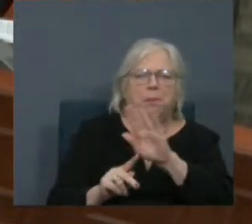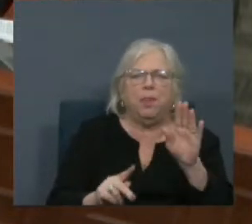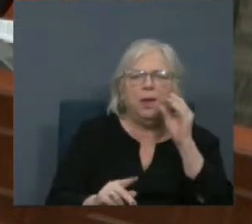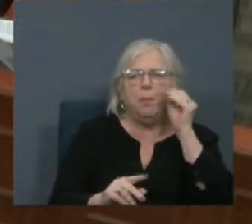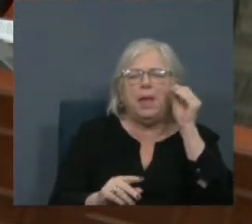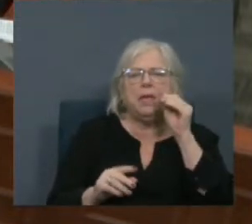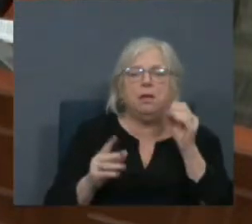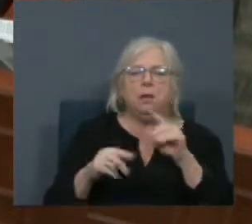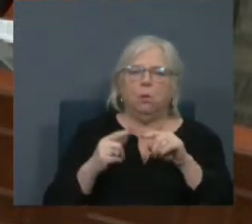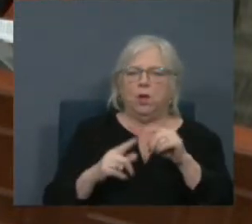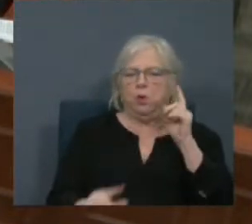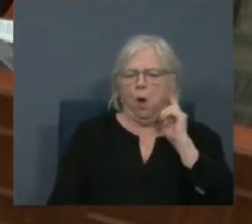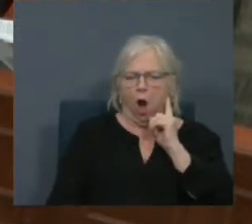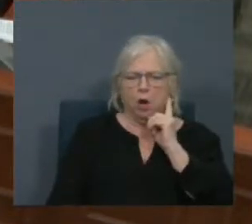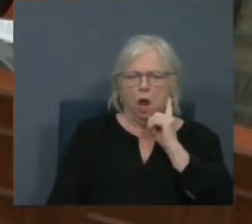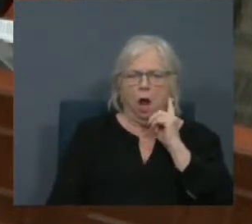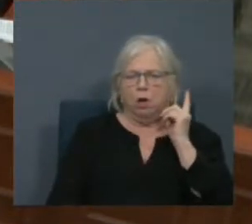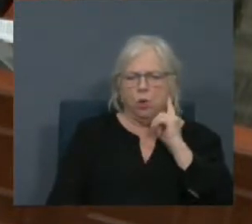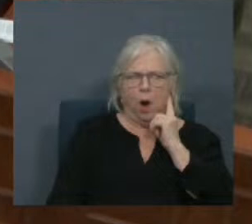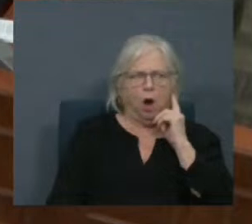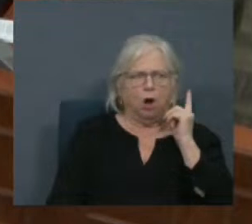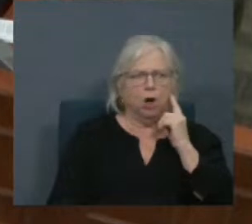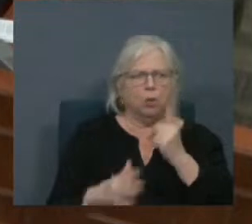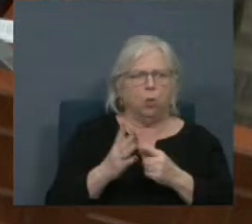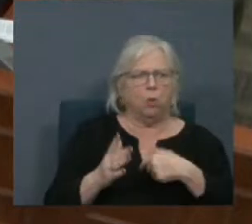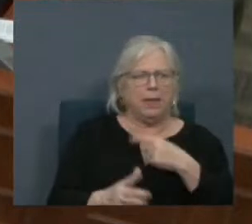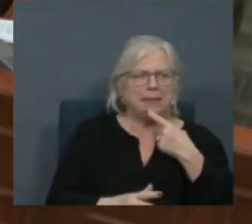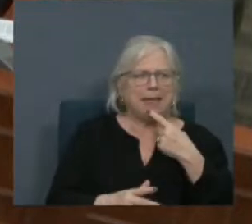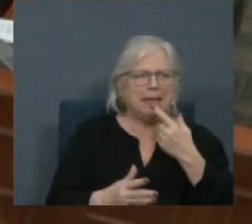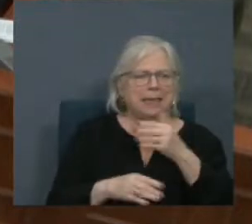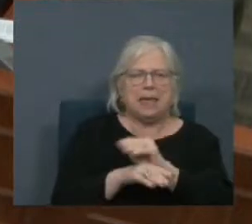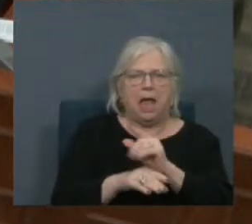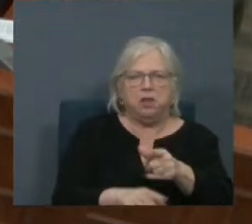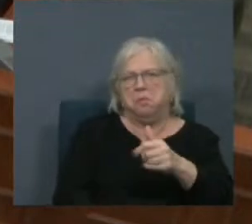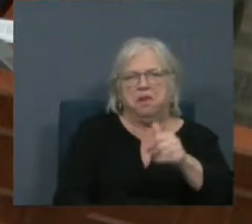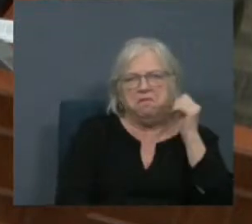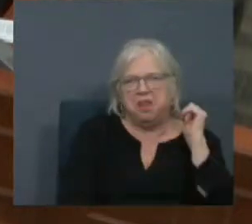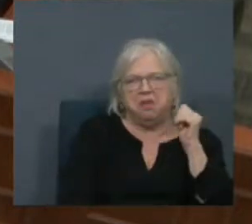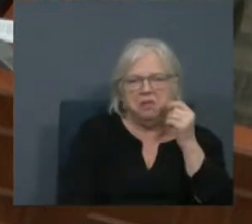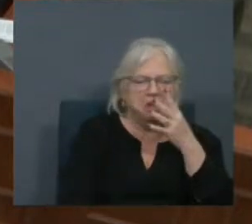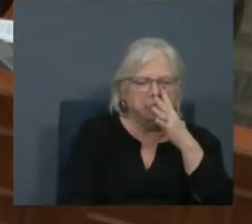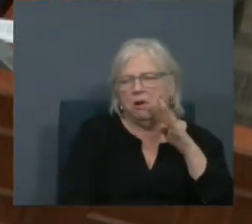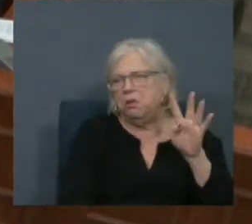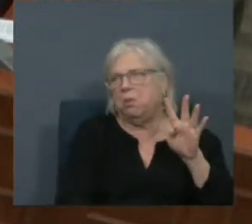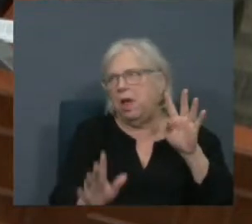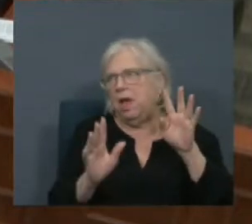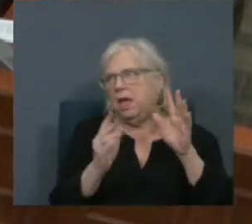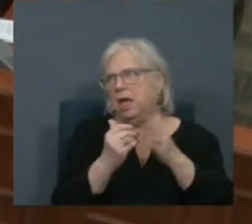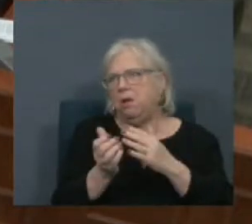heard you heard what we said tonight and you refused and turned away anyway.